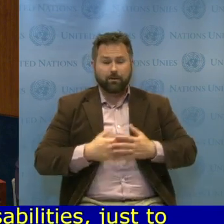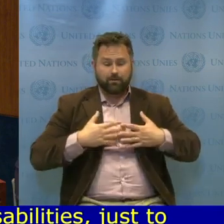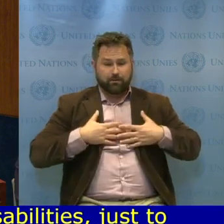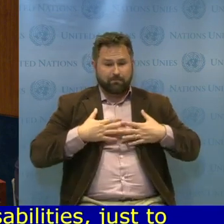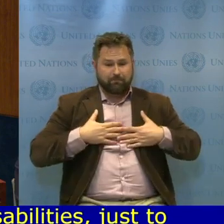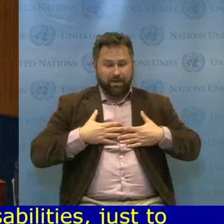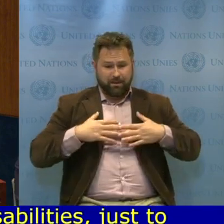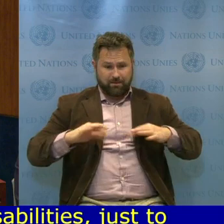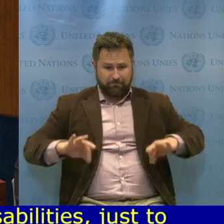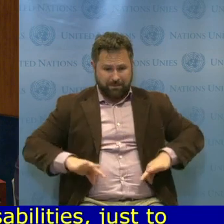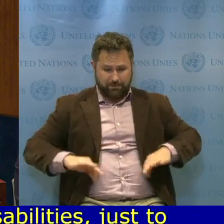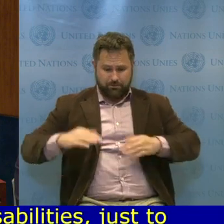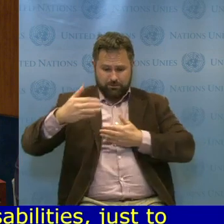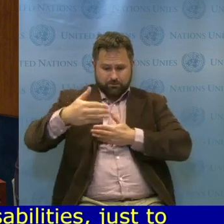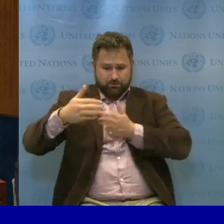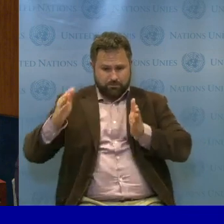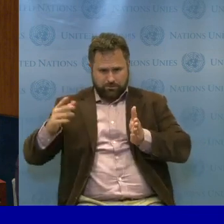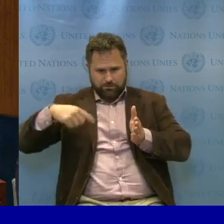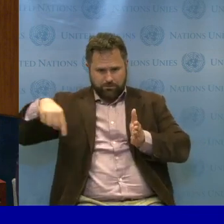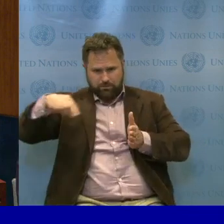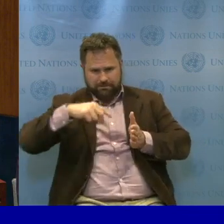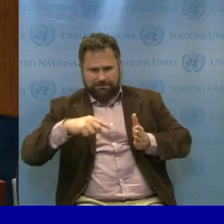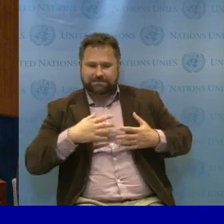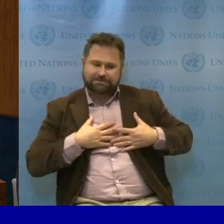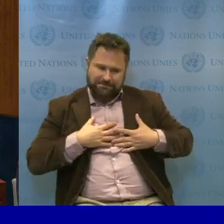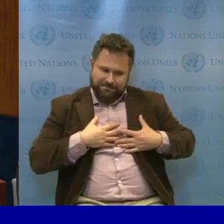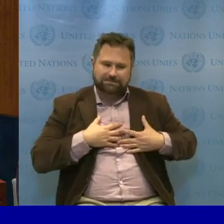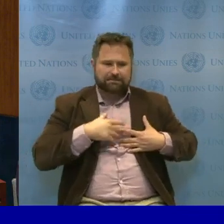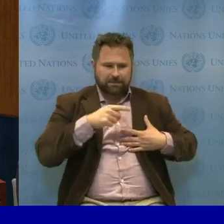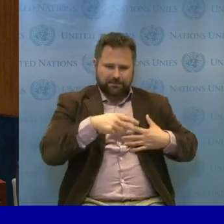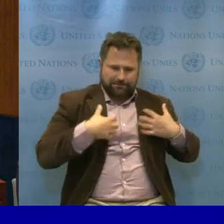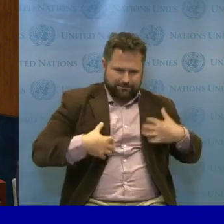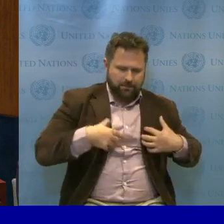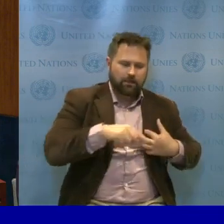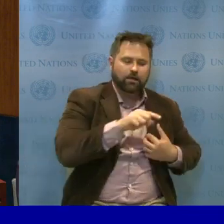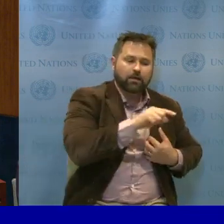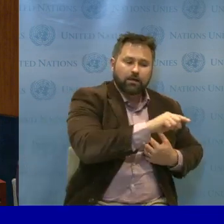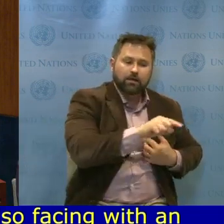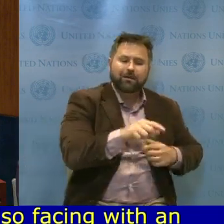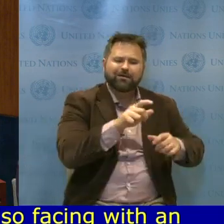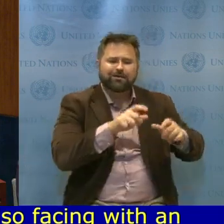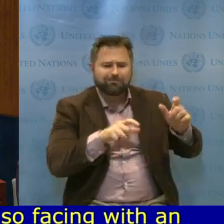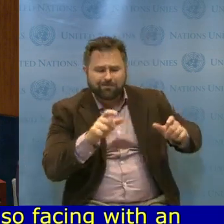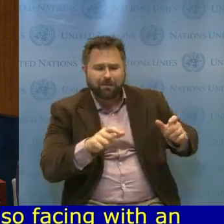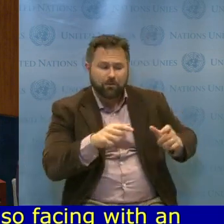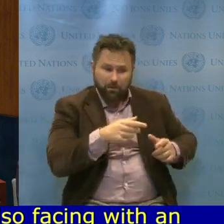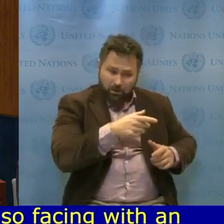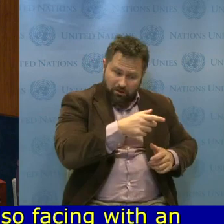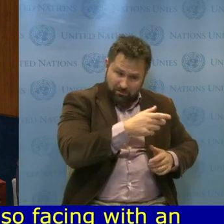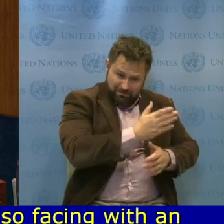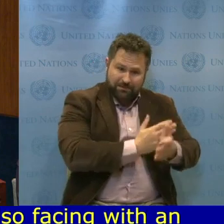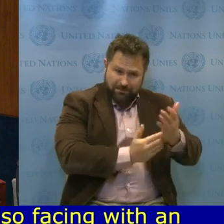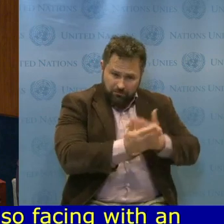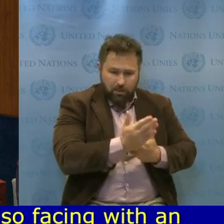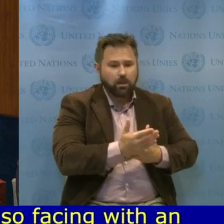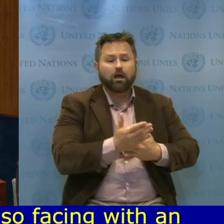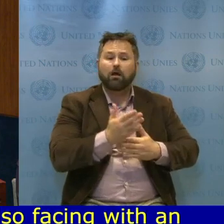consent for sexual and reproductive health services provision to people with disability in all